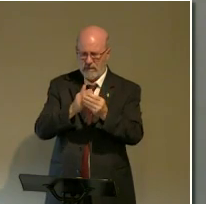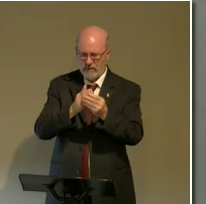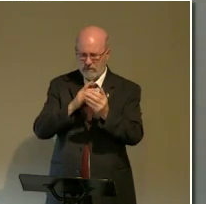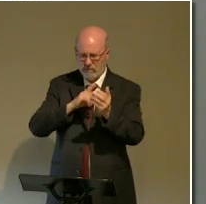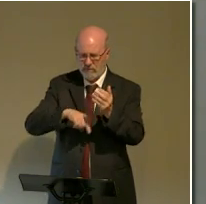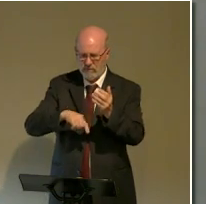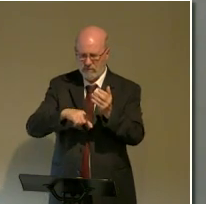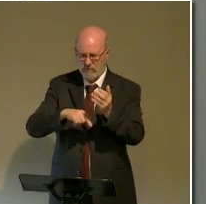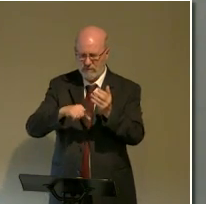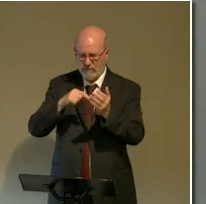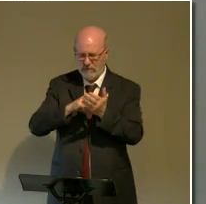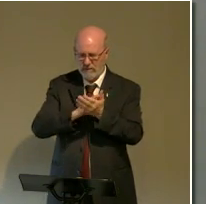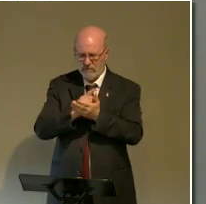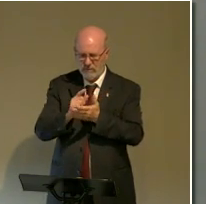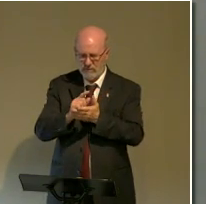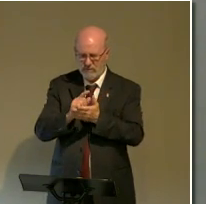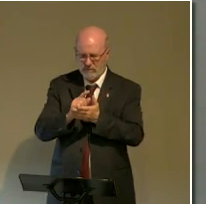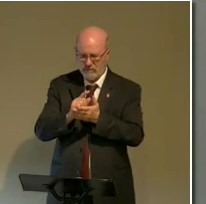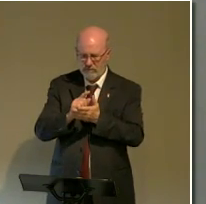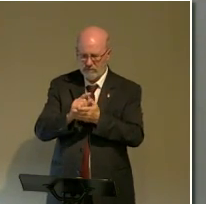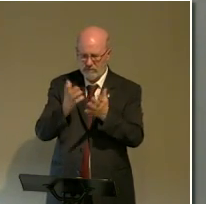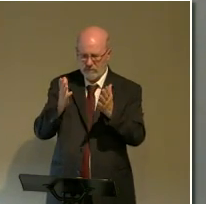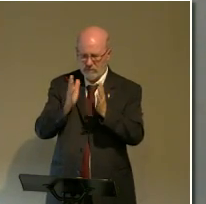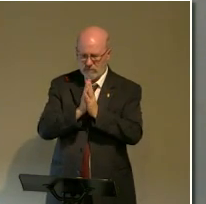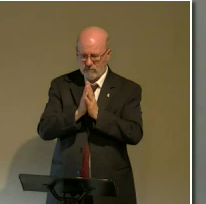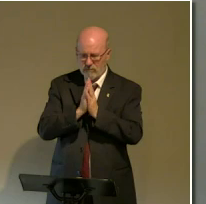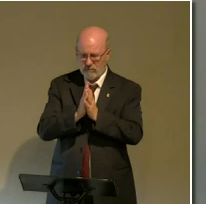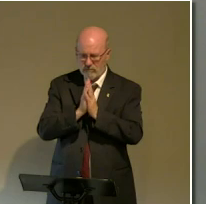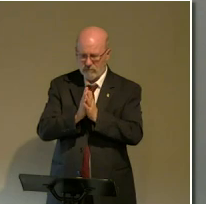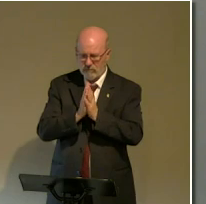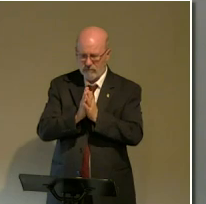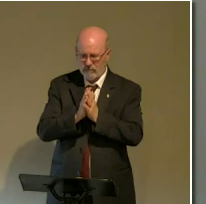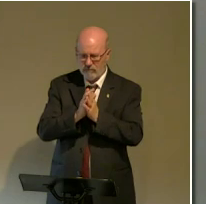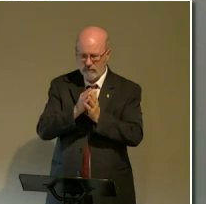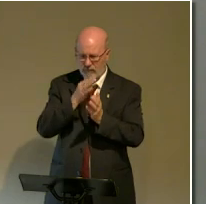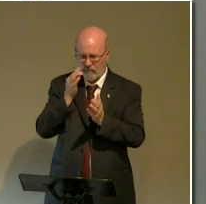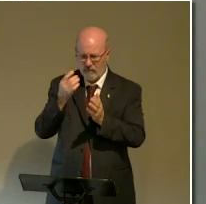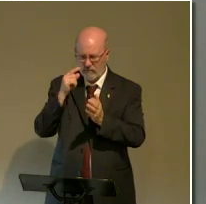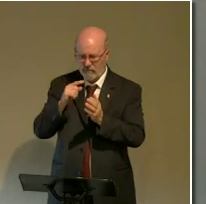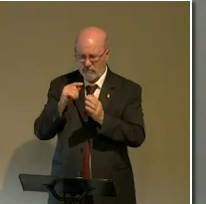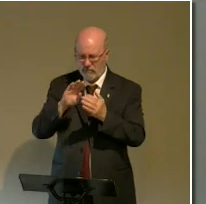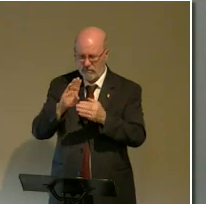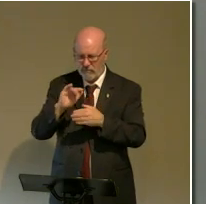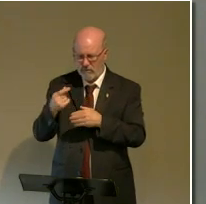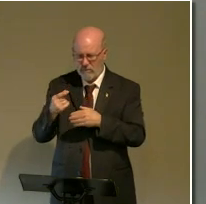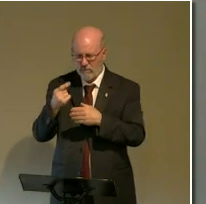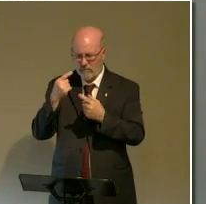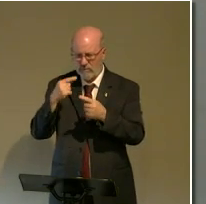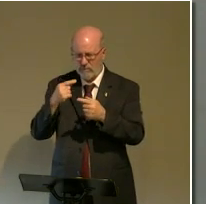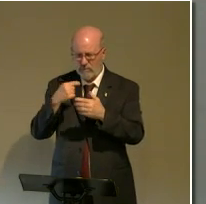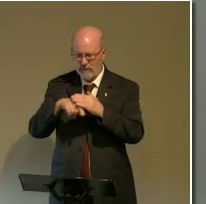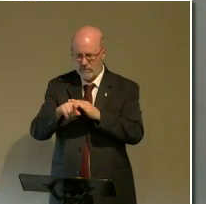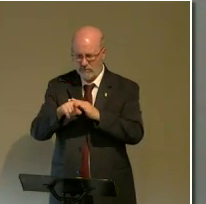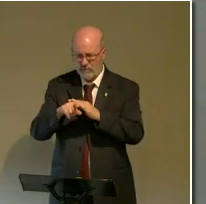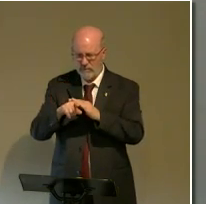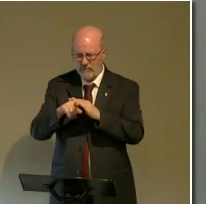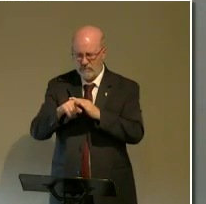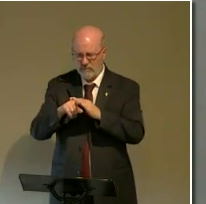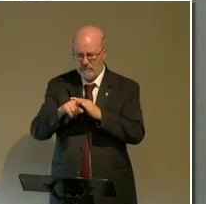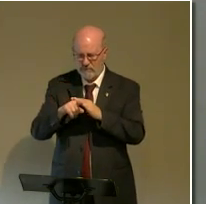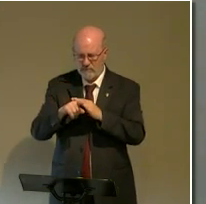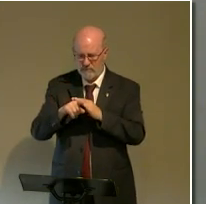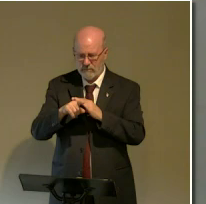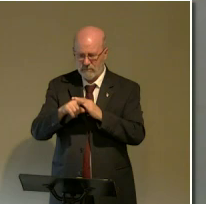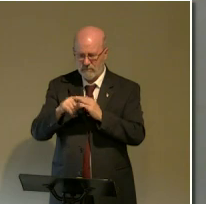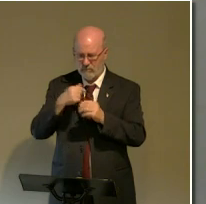and that this week we are much in prayer and that we fast for the barbecue that's coming, Lord, and that we can